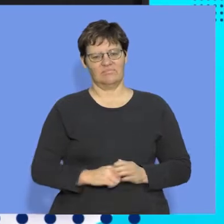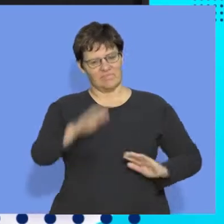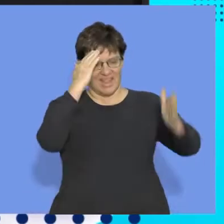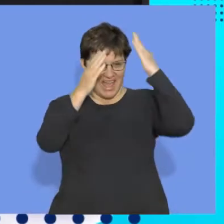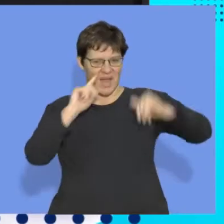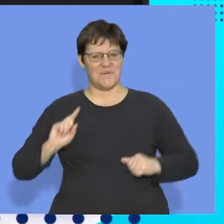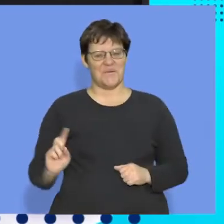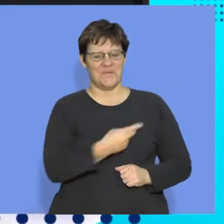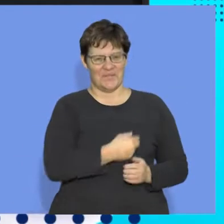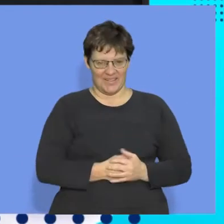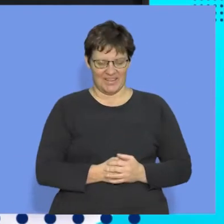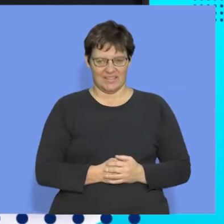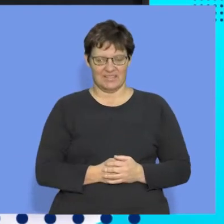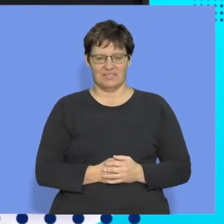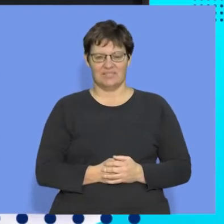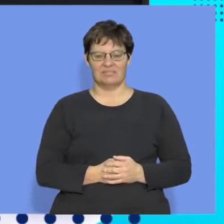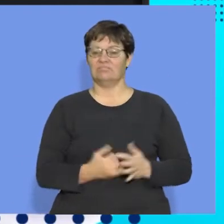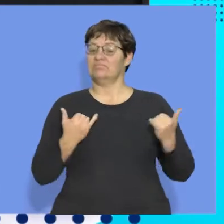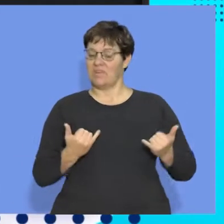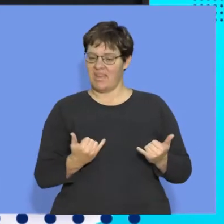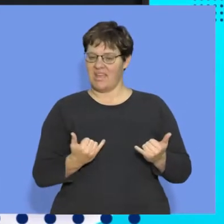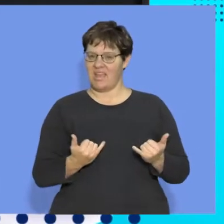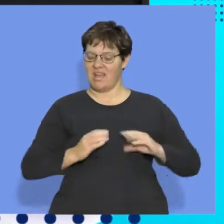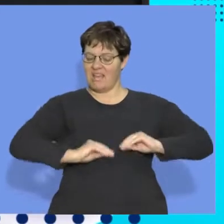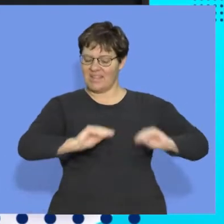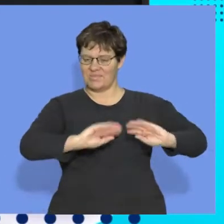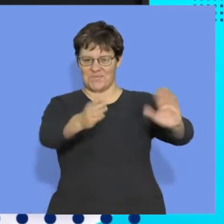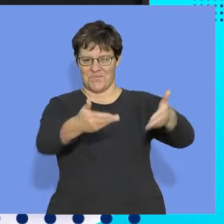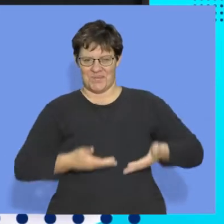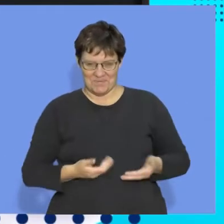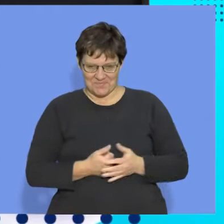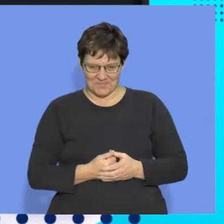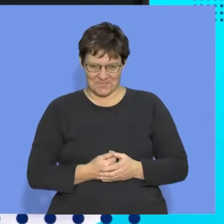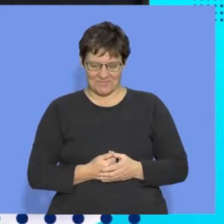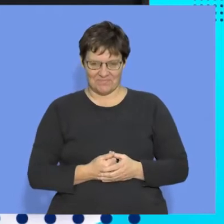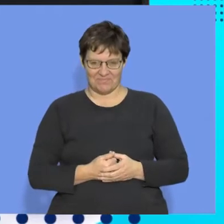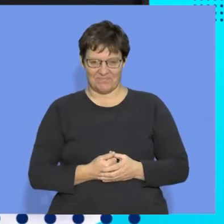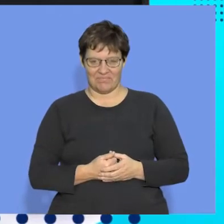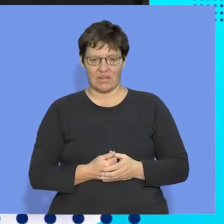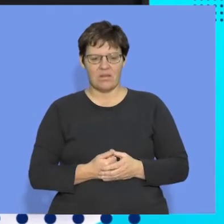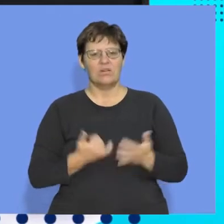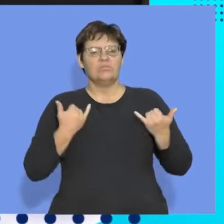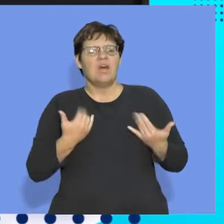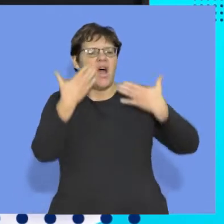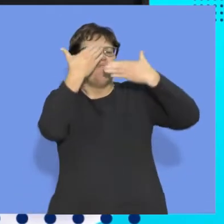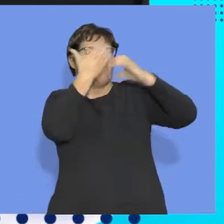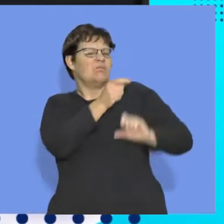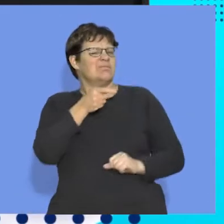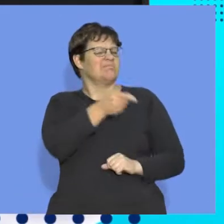Hello out there. Welcome today. So the lesson for today will be focusing on